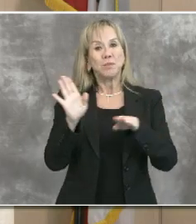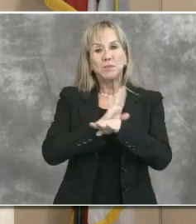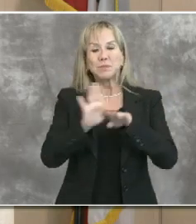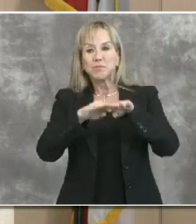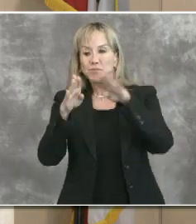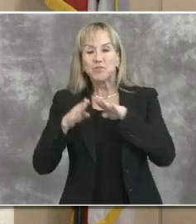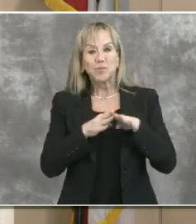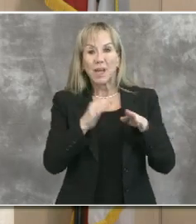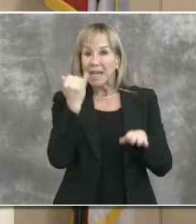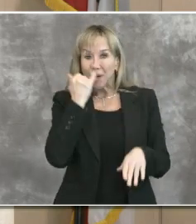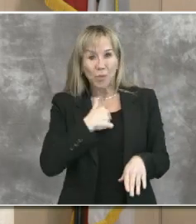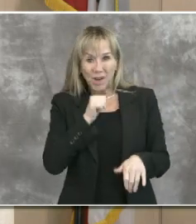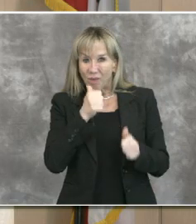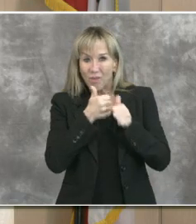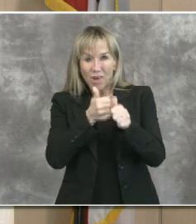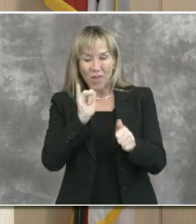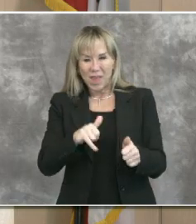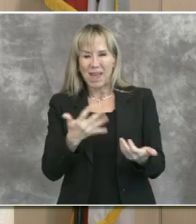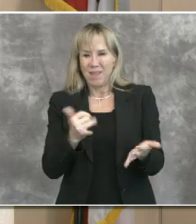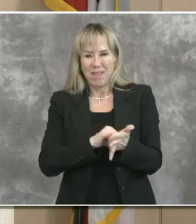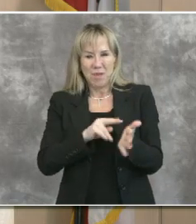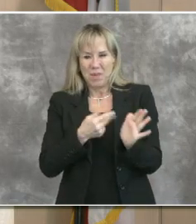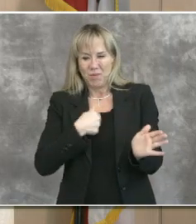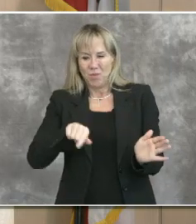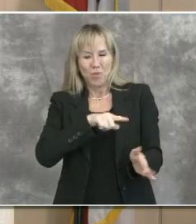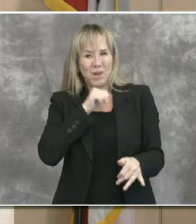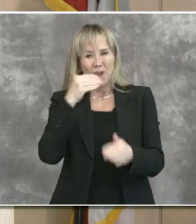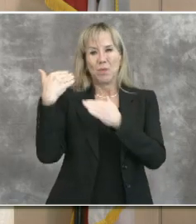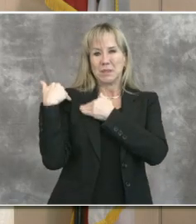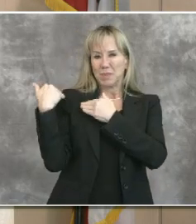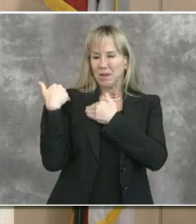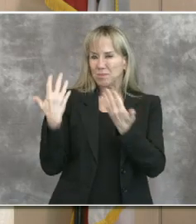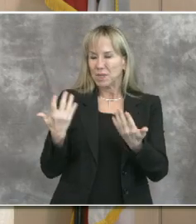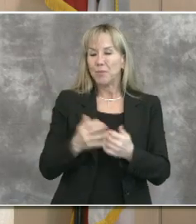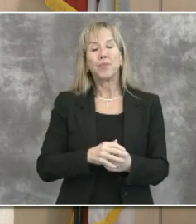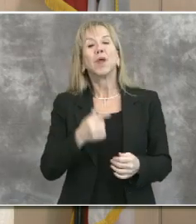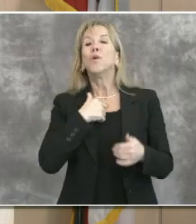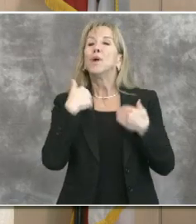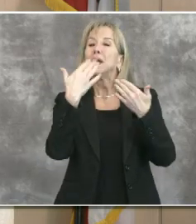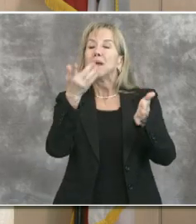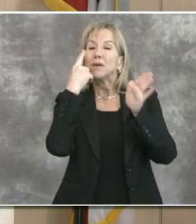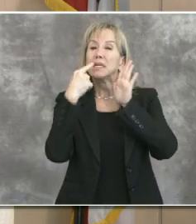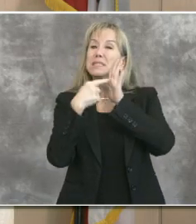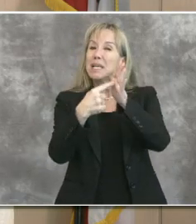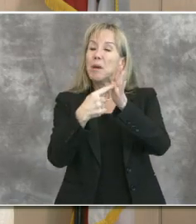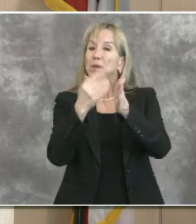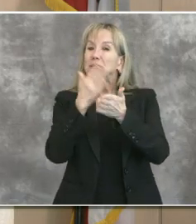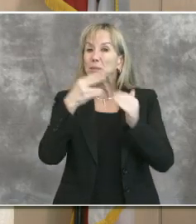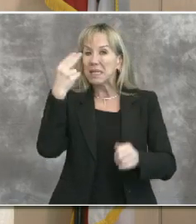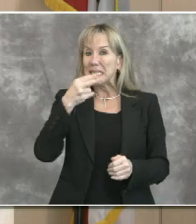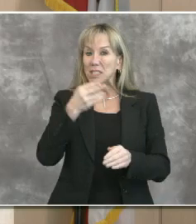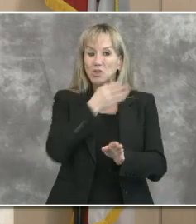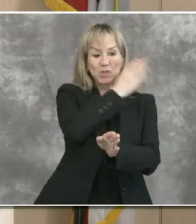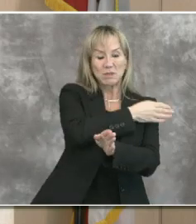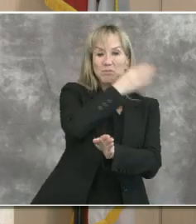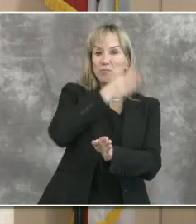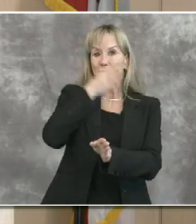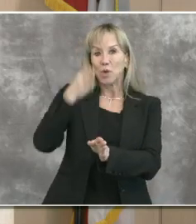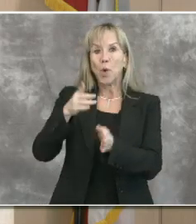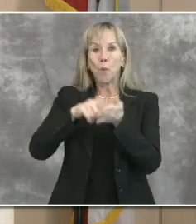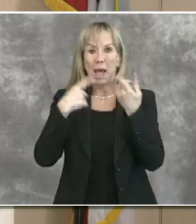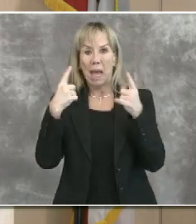irresponsible. We can look to history for a few examples that can help guide us in terms of shaping experiences from